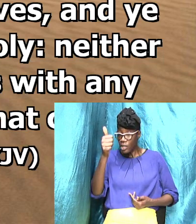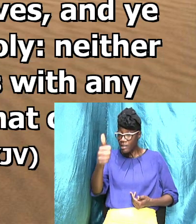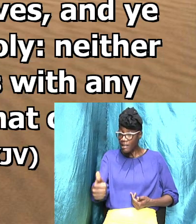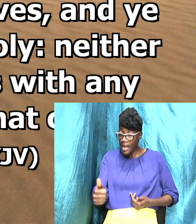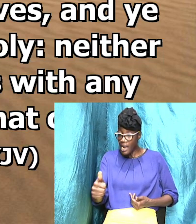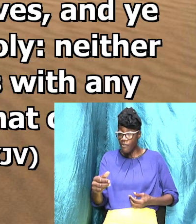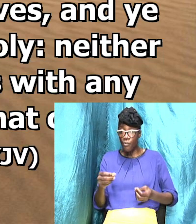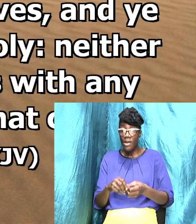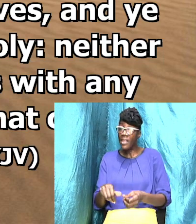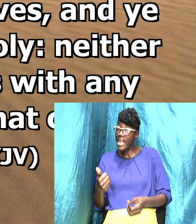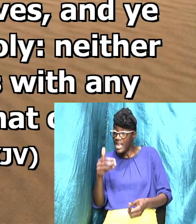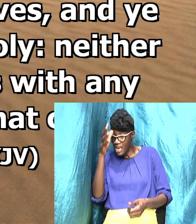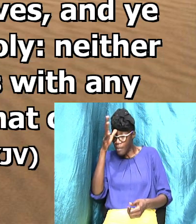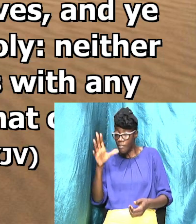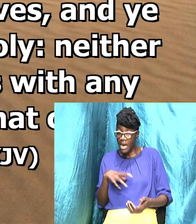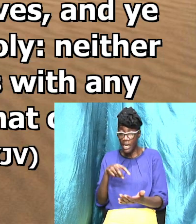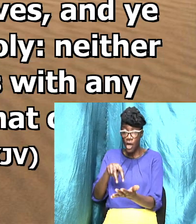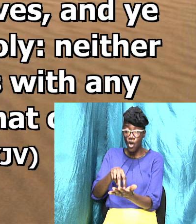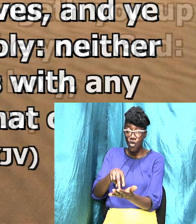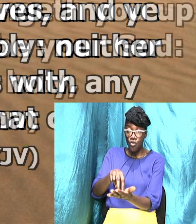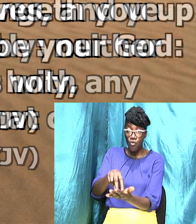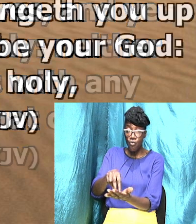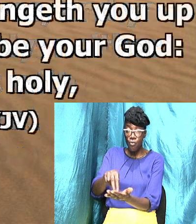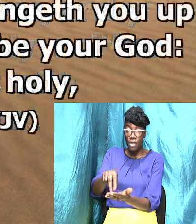yourselves with any manner of creeping things.